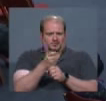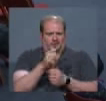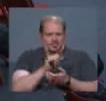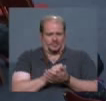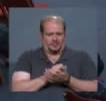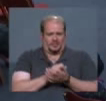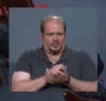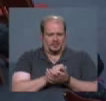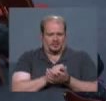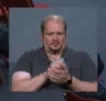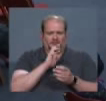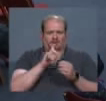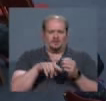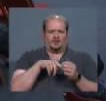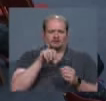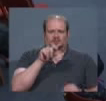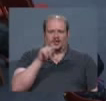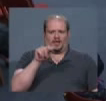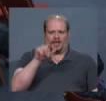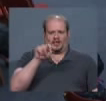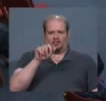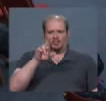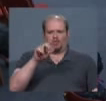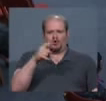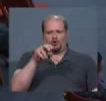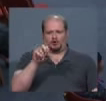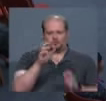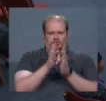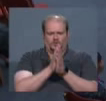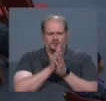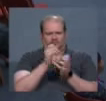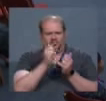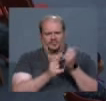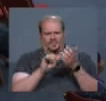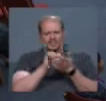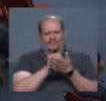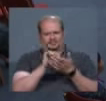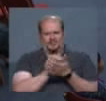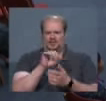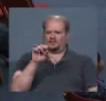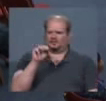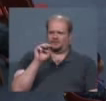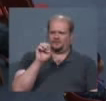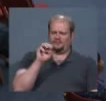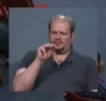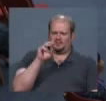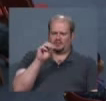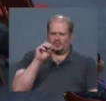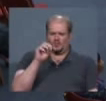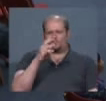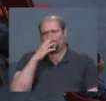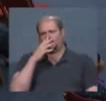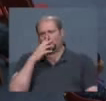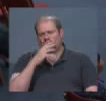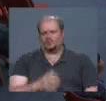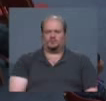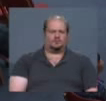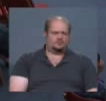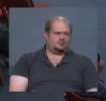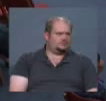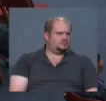speaking of the at-large request. Okay. Right. If you Thank look on the last page of the memorandum, Thank you.